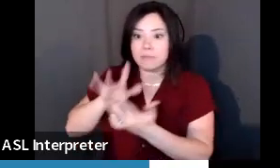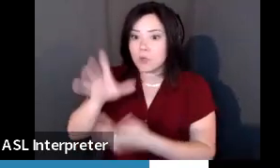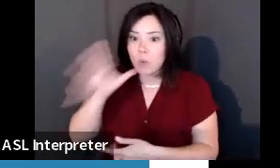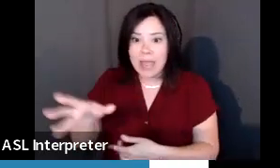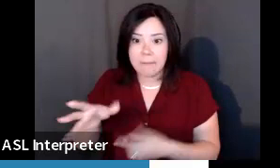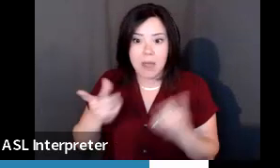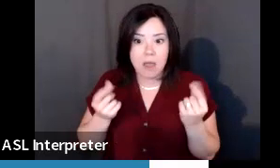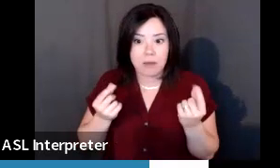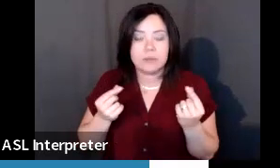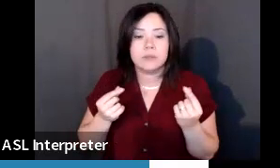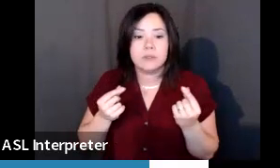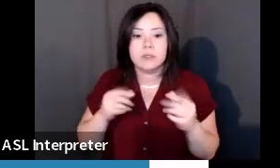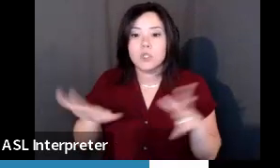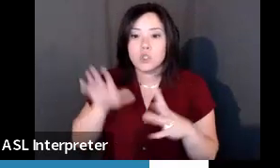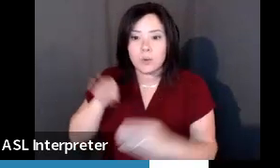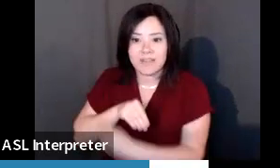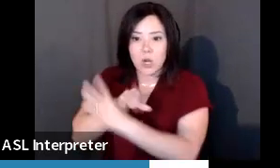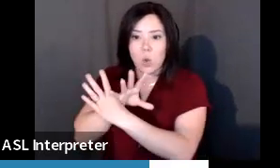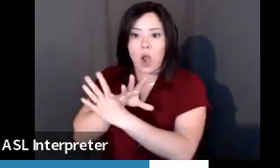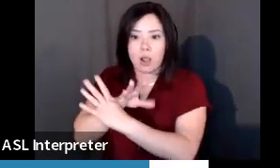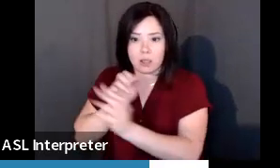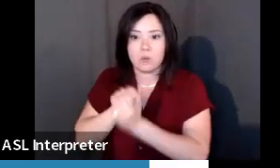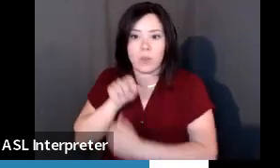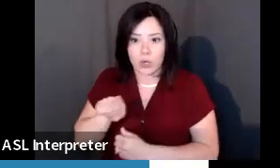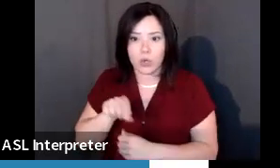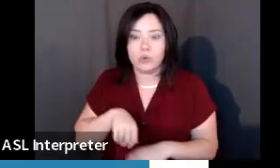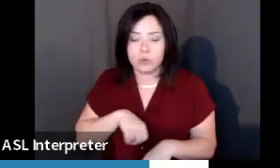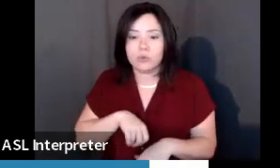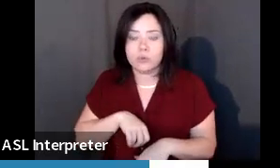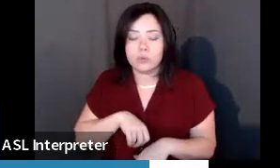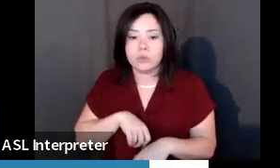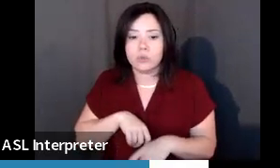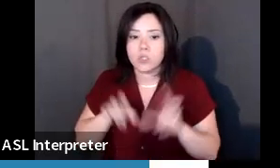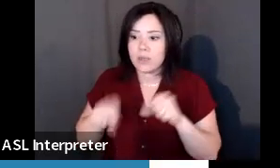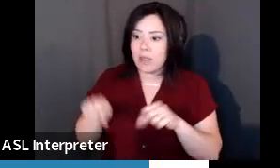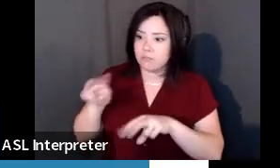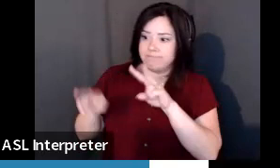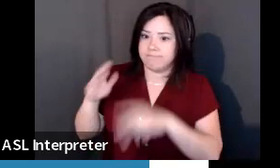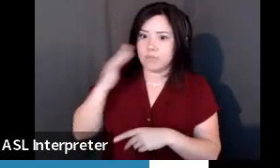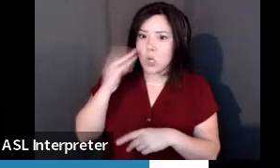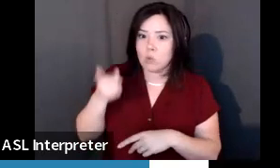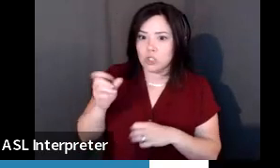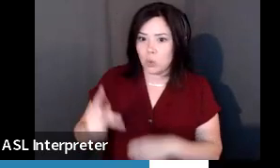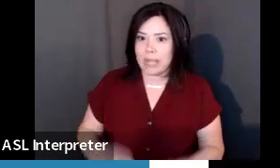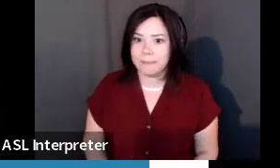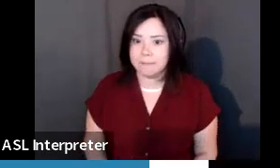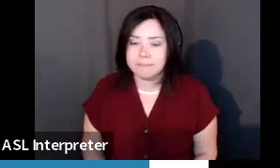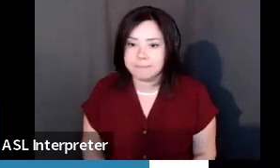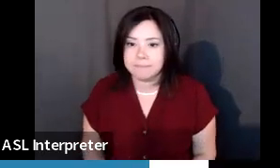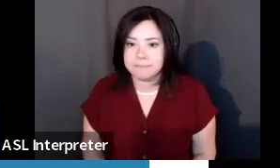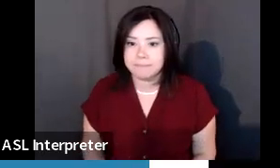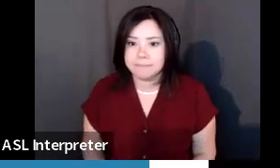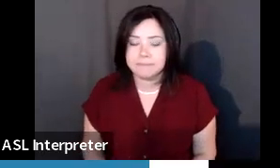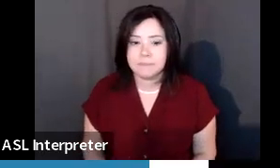we are doing a video call with her so that we know that she's okay.